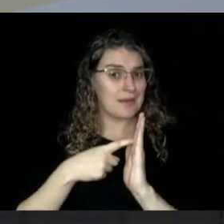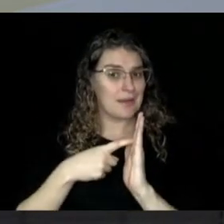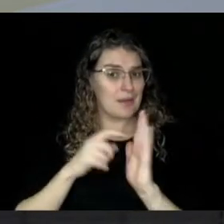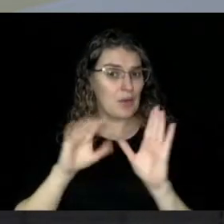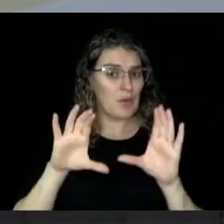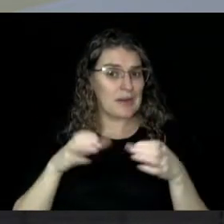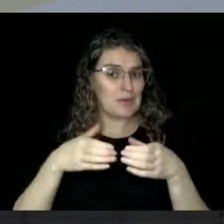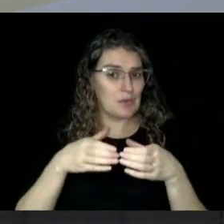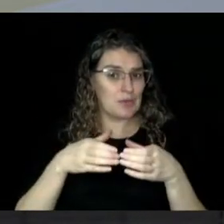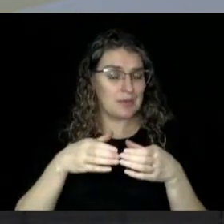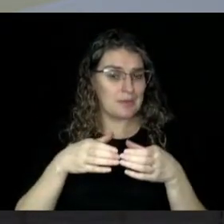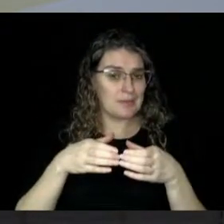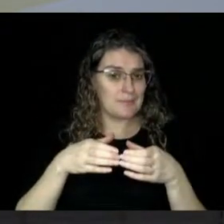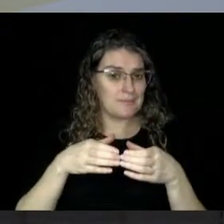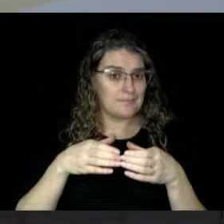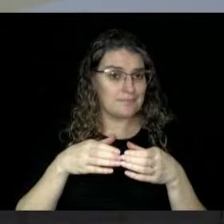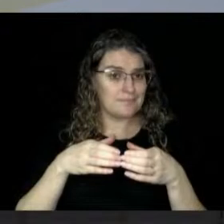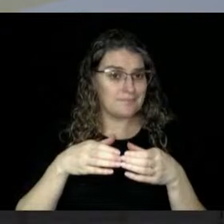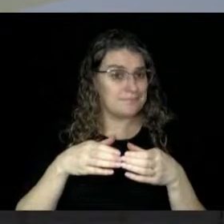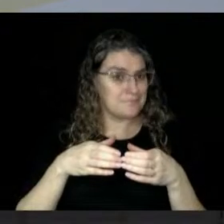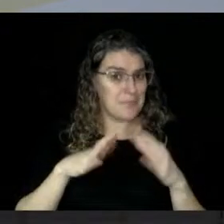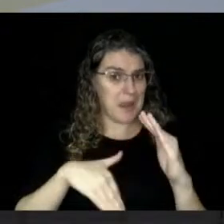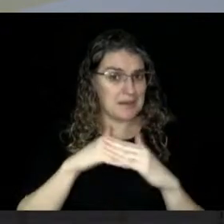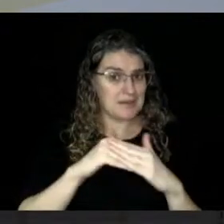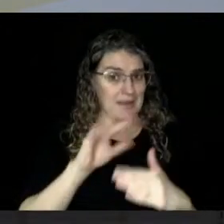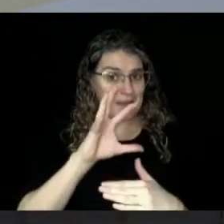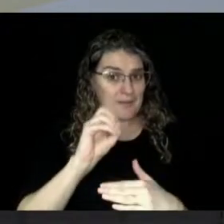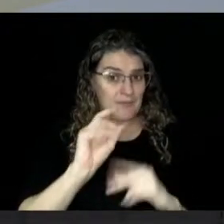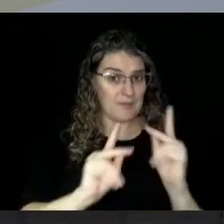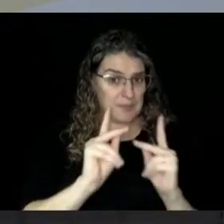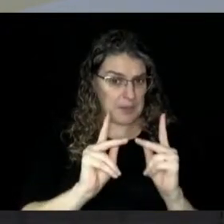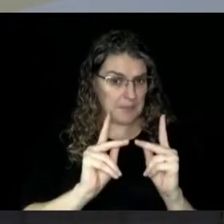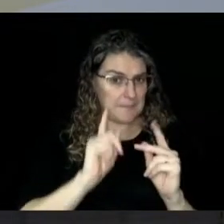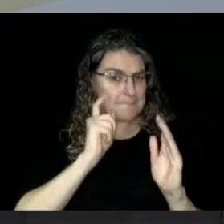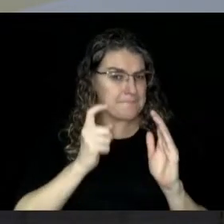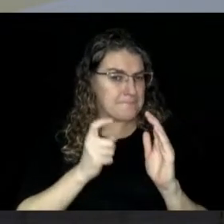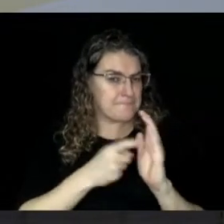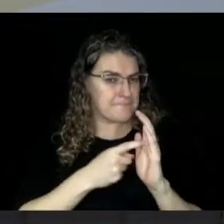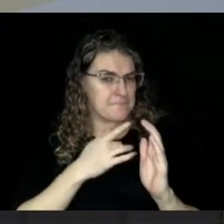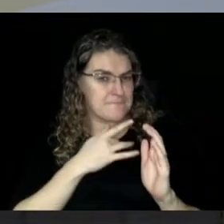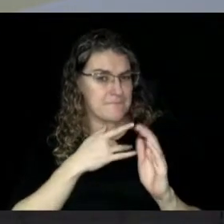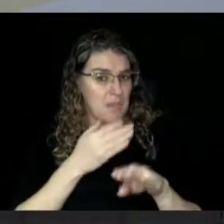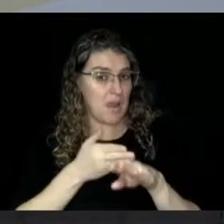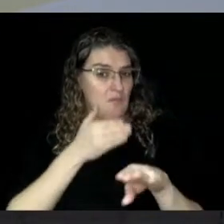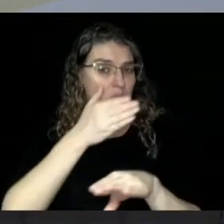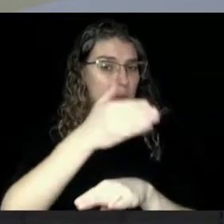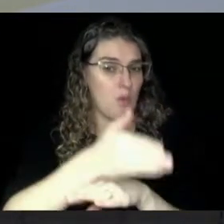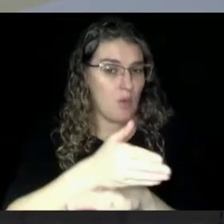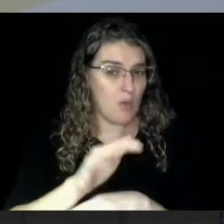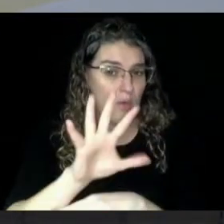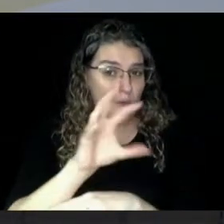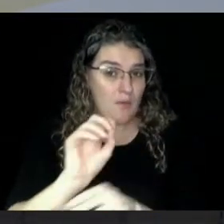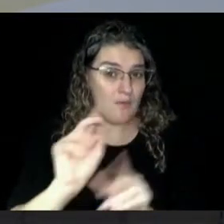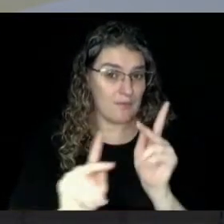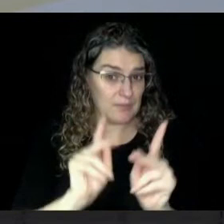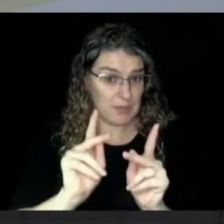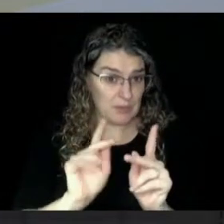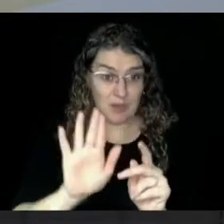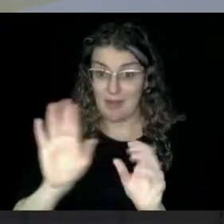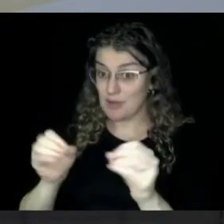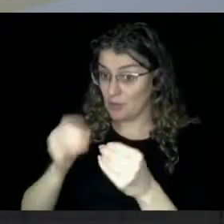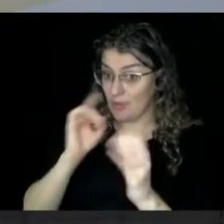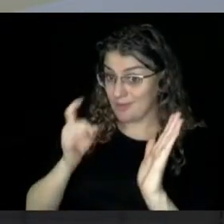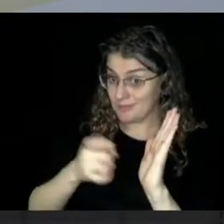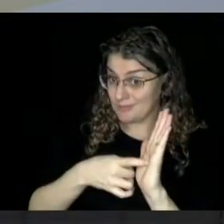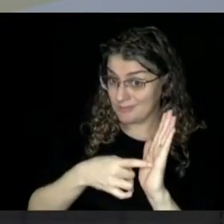is 50. That the gatherings have been sort of going beyond that. Has your office noticed, or is